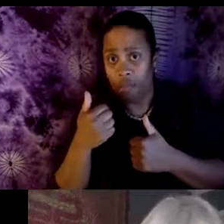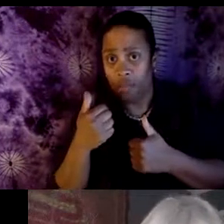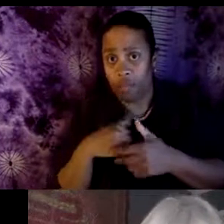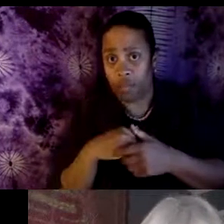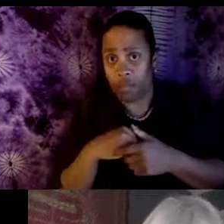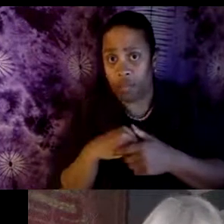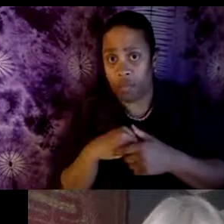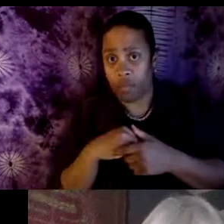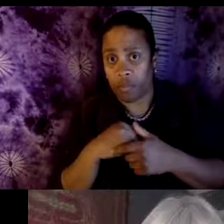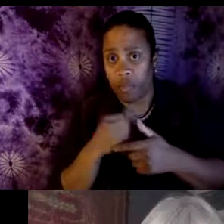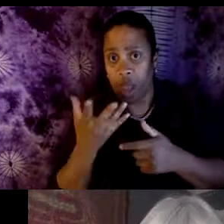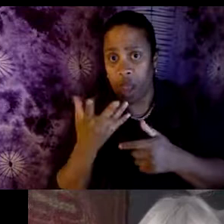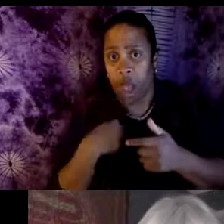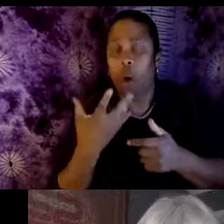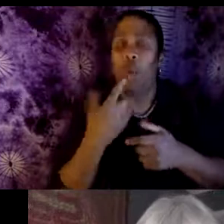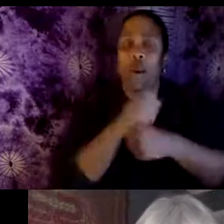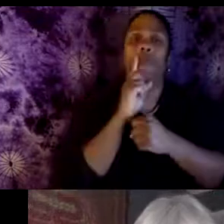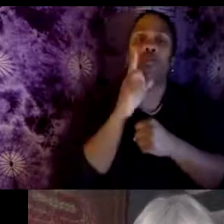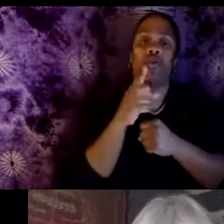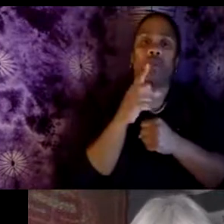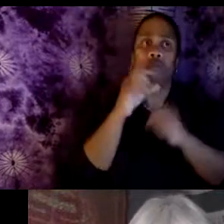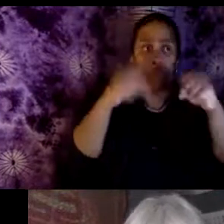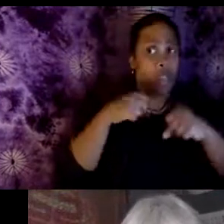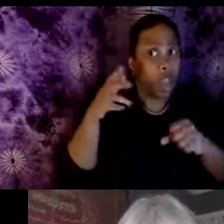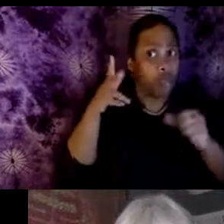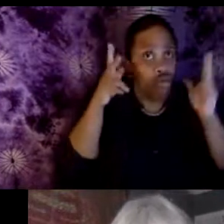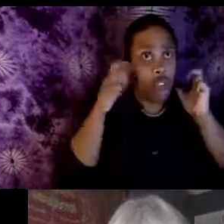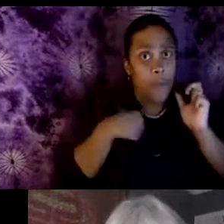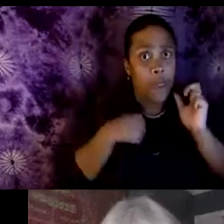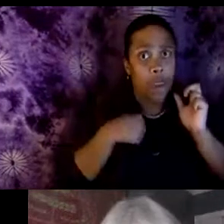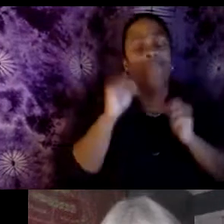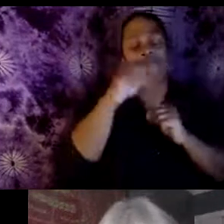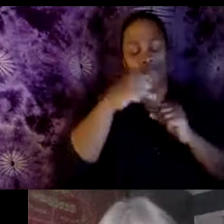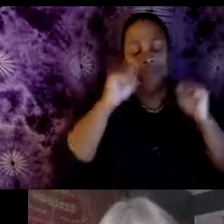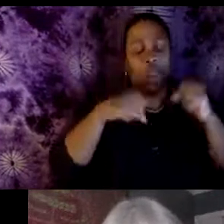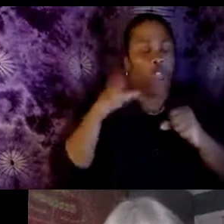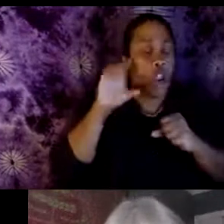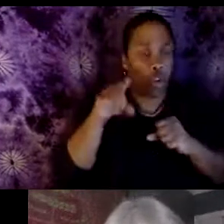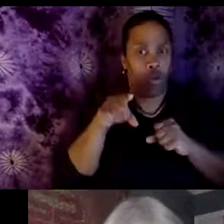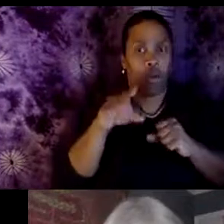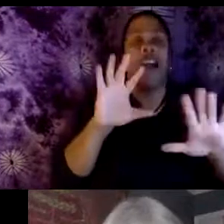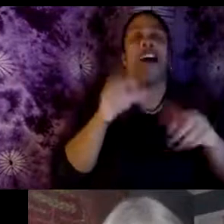I just want to make sure I'm, can you hear me? Yeah, I can hear you. Oh, there we go.